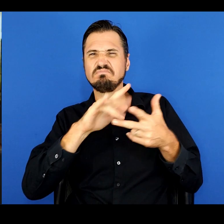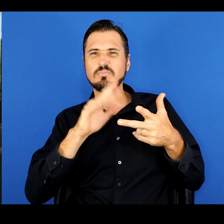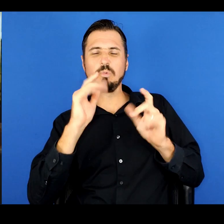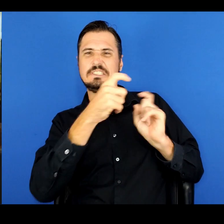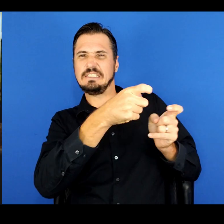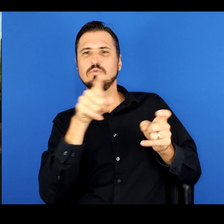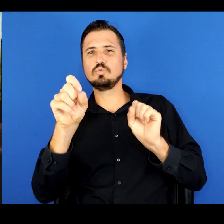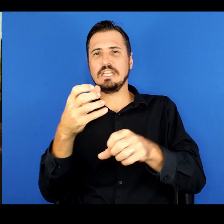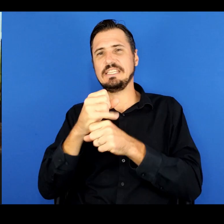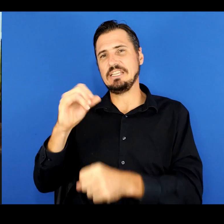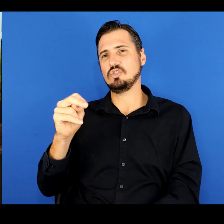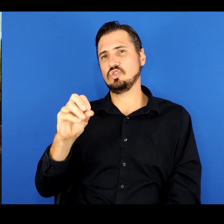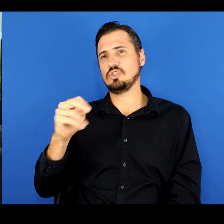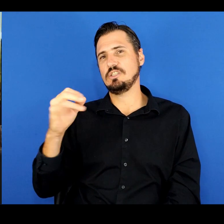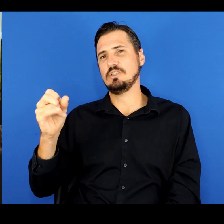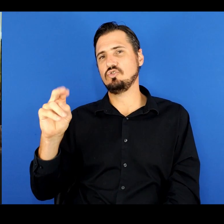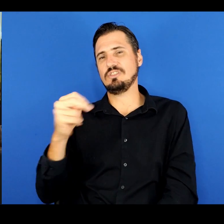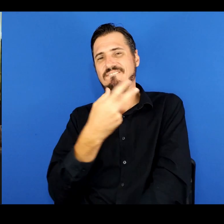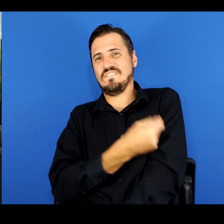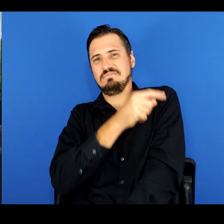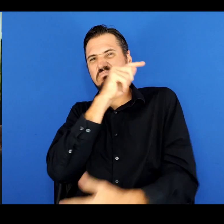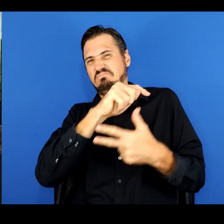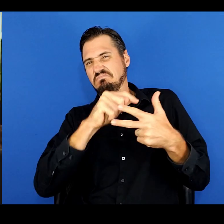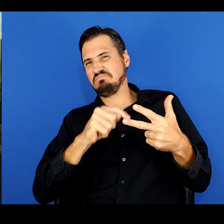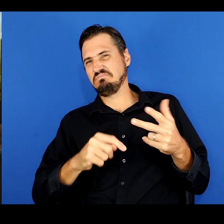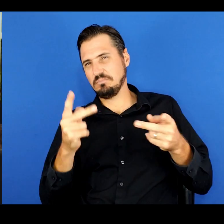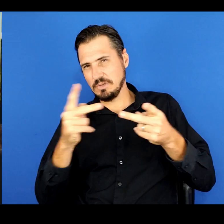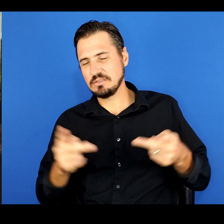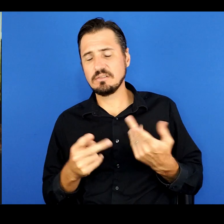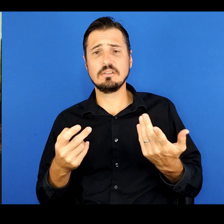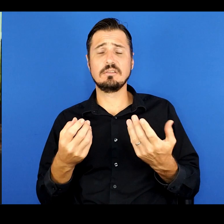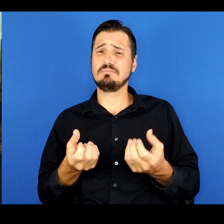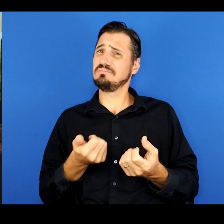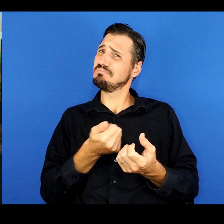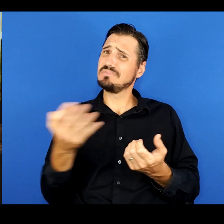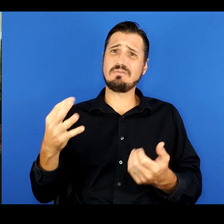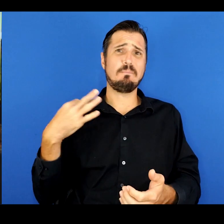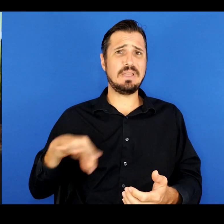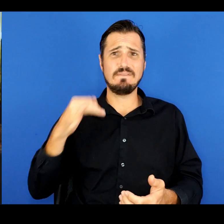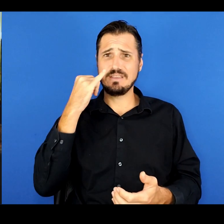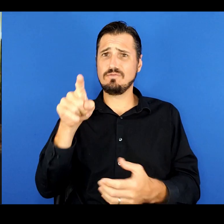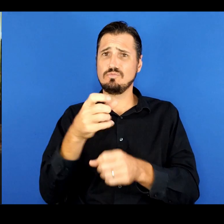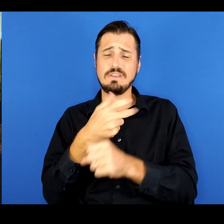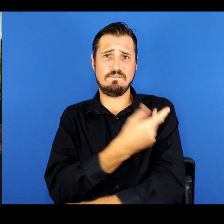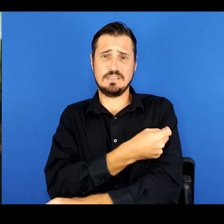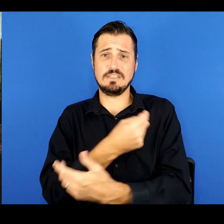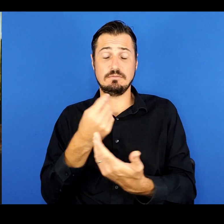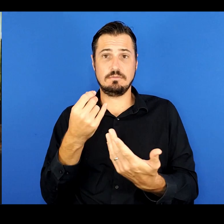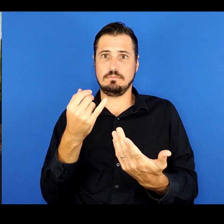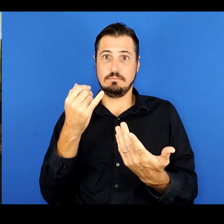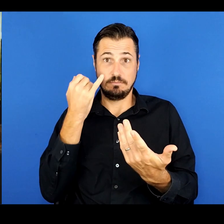There are multiple benefits to being vaccinated. Of course, vaccination reduces your chances of getting sick with